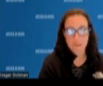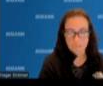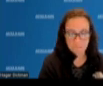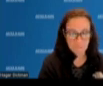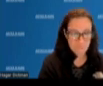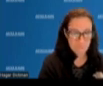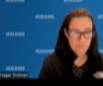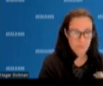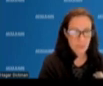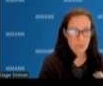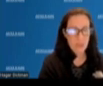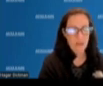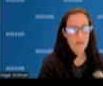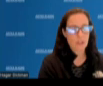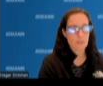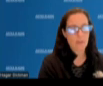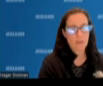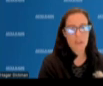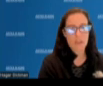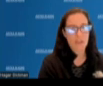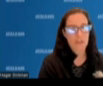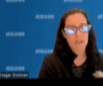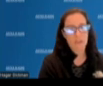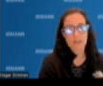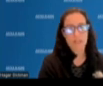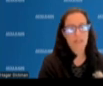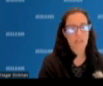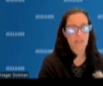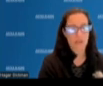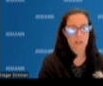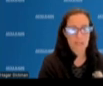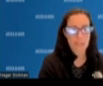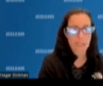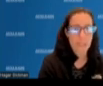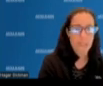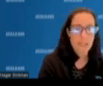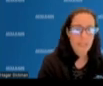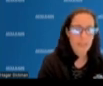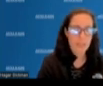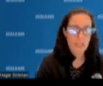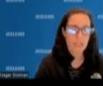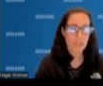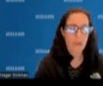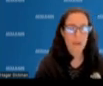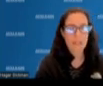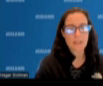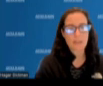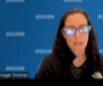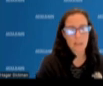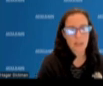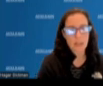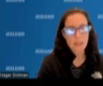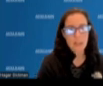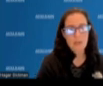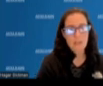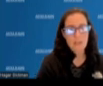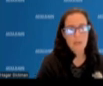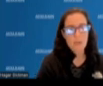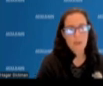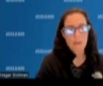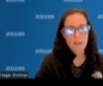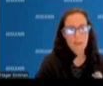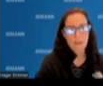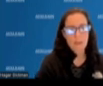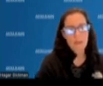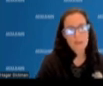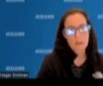very important. You can publish these stories on websites and on social media, and then identify